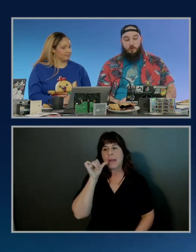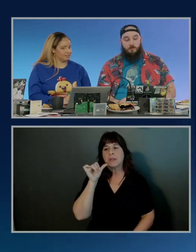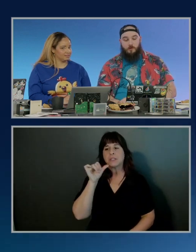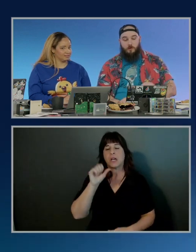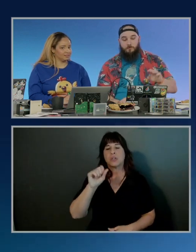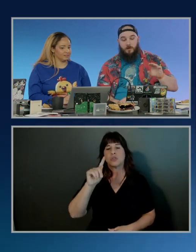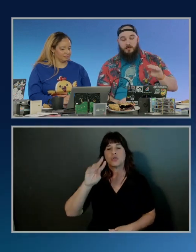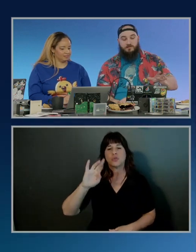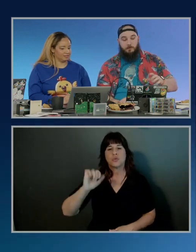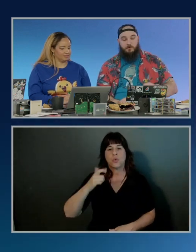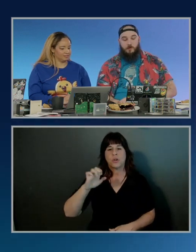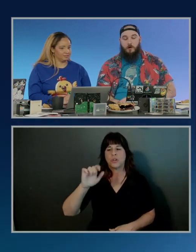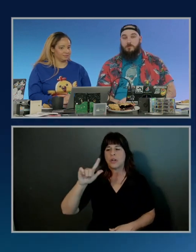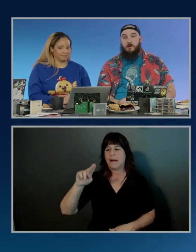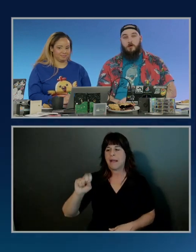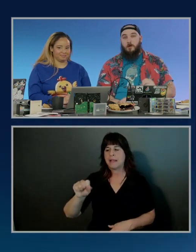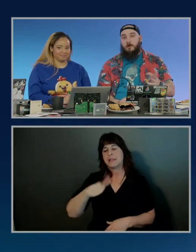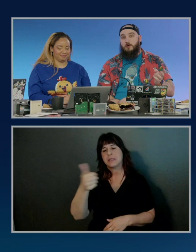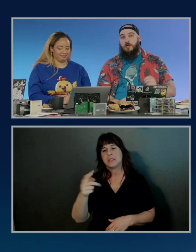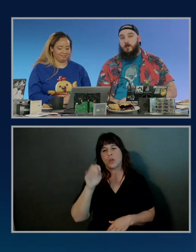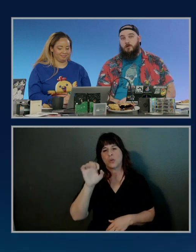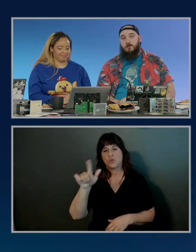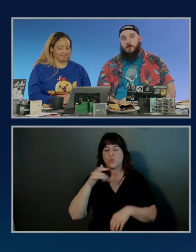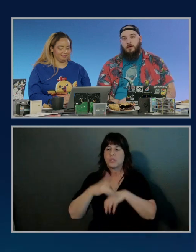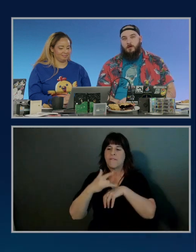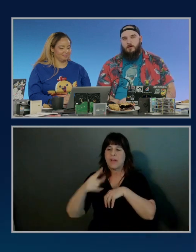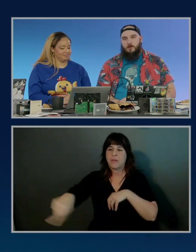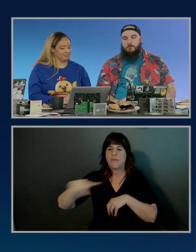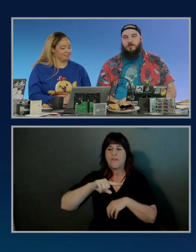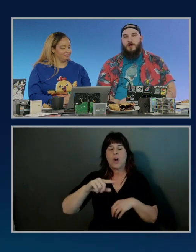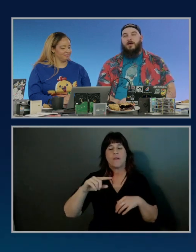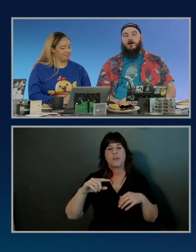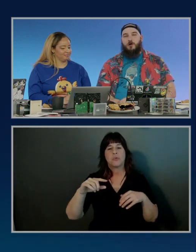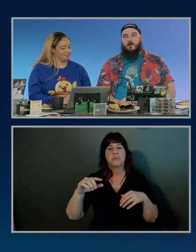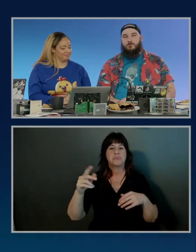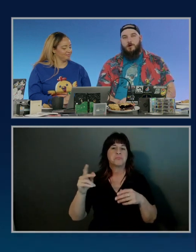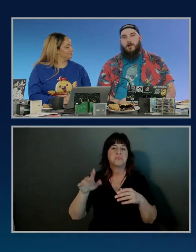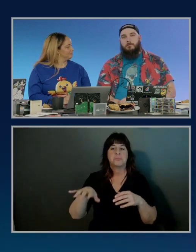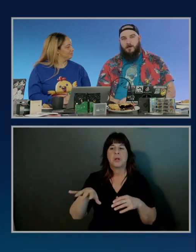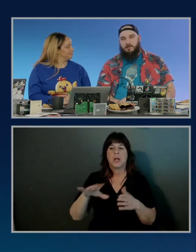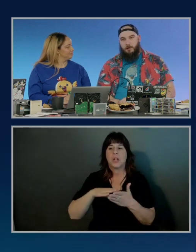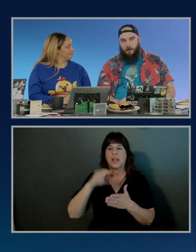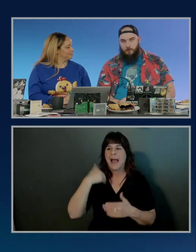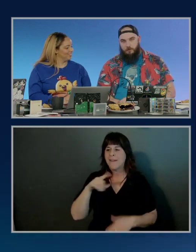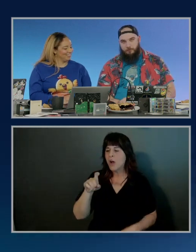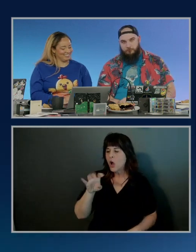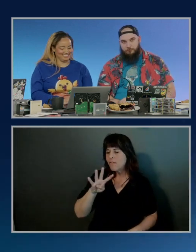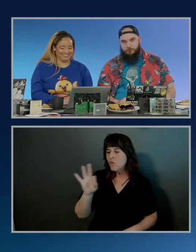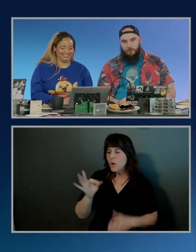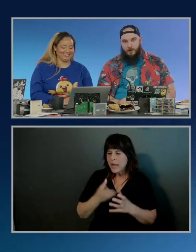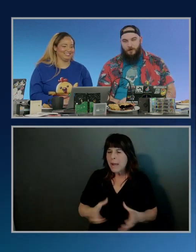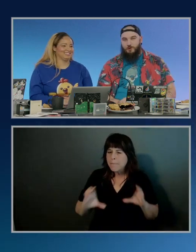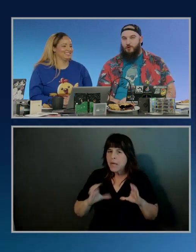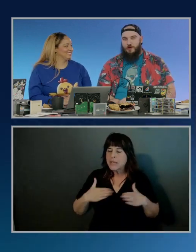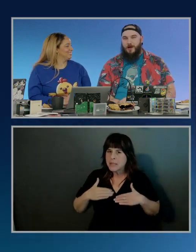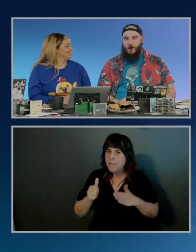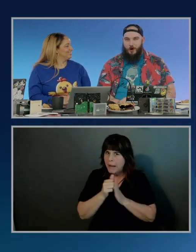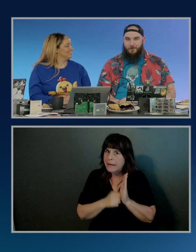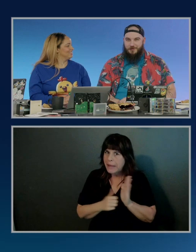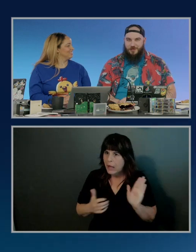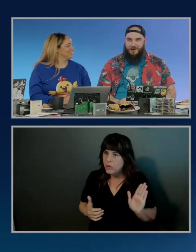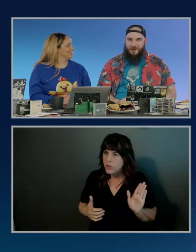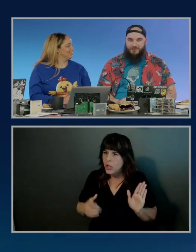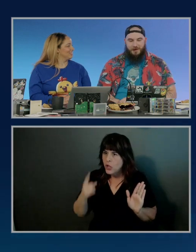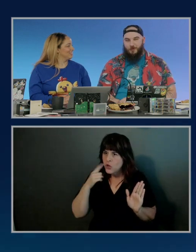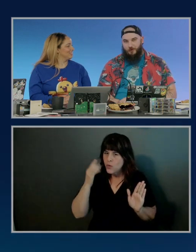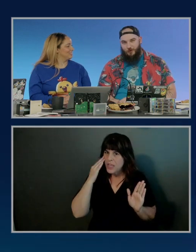the tool there for you. It's available for you out there. Go check it out. Make sure, I have 149 buckets in my account. Do you think I know how